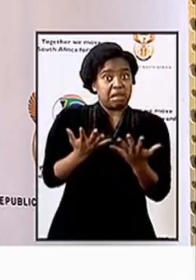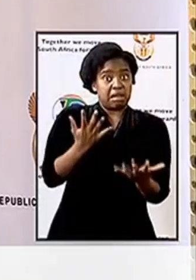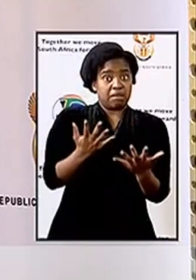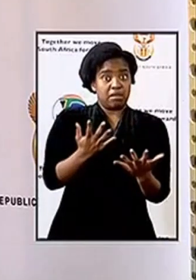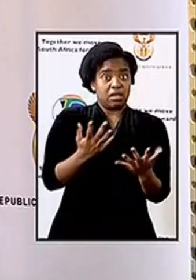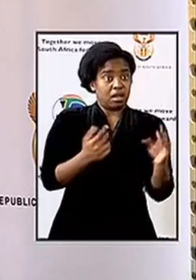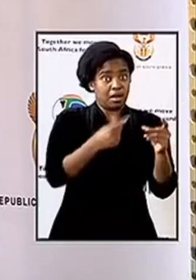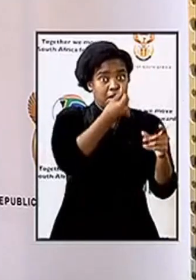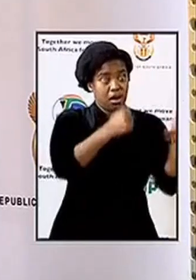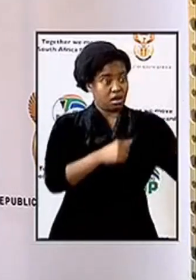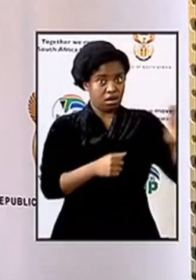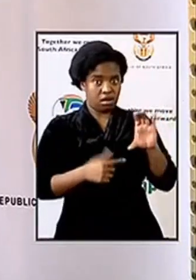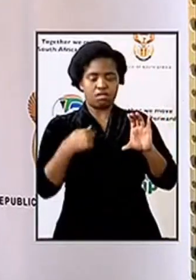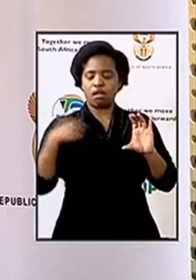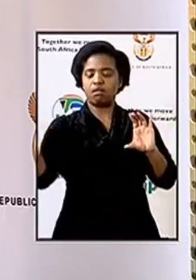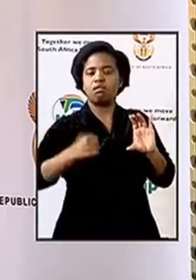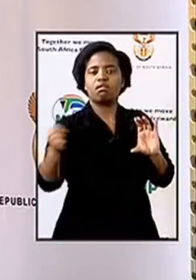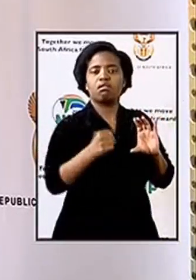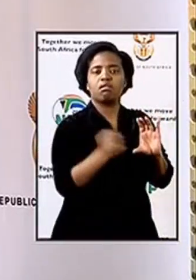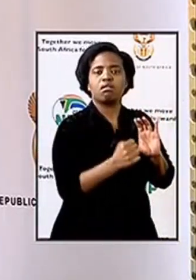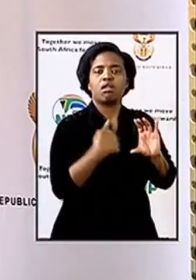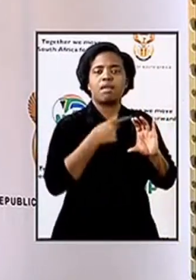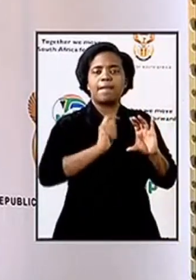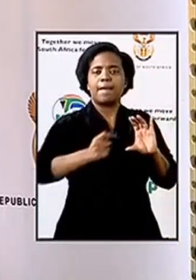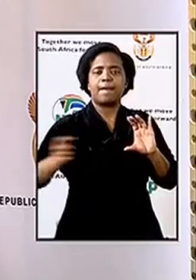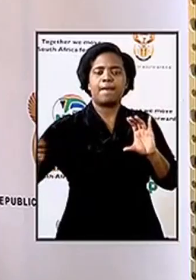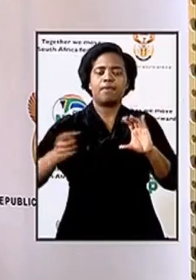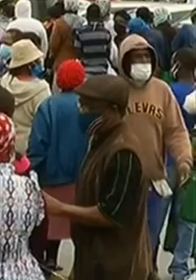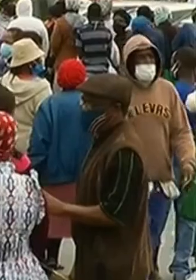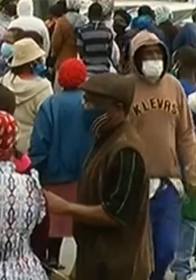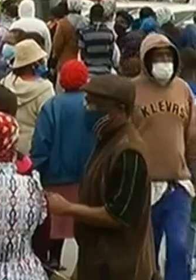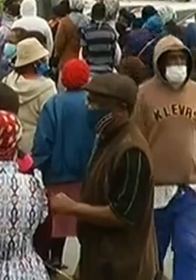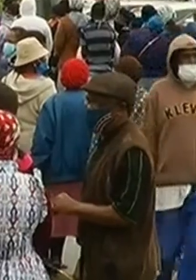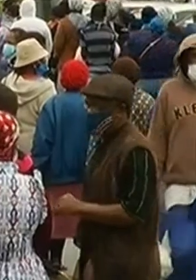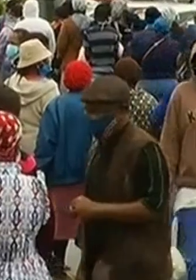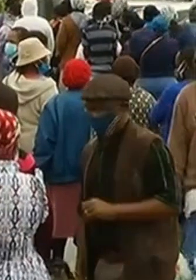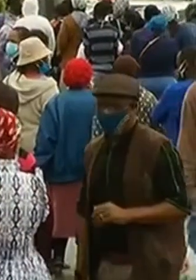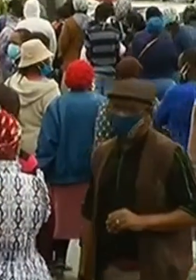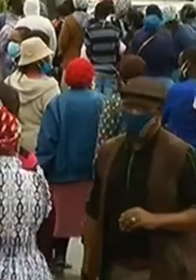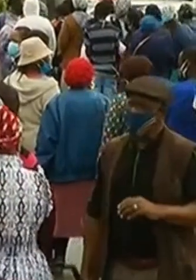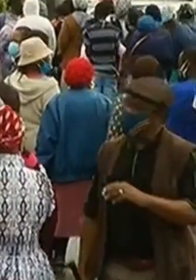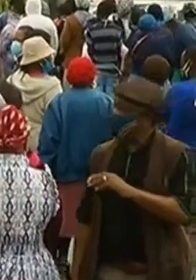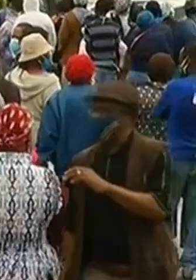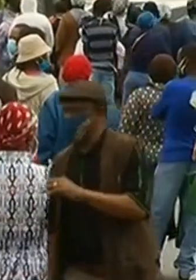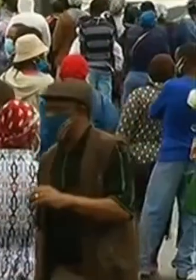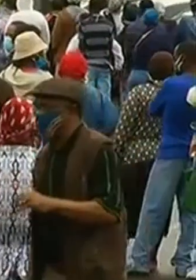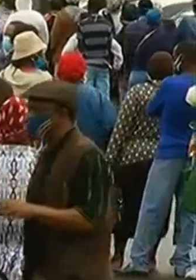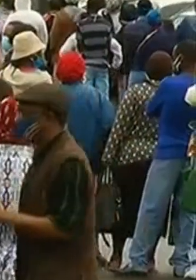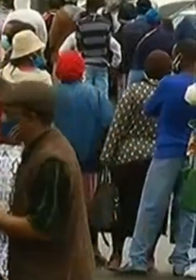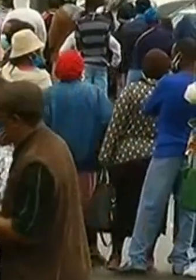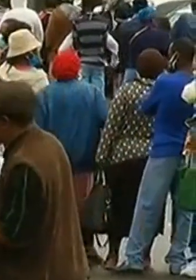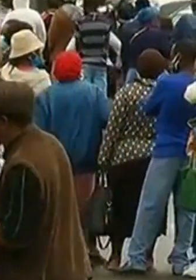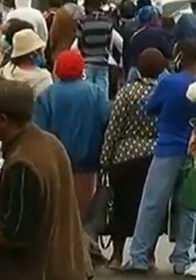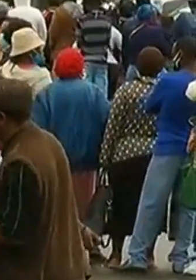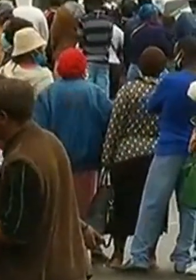one, because we do need to have as many social workers as possible. Ungqongqoshe wezeNhlalakahle ukhale kakhulu ke ngenkohlakalo